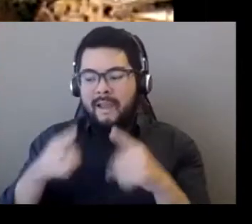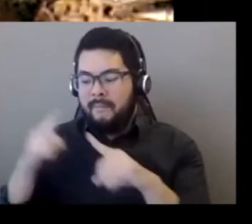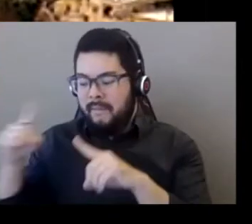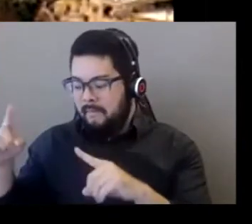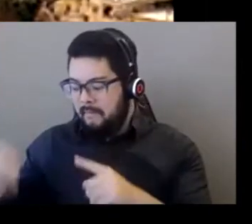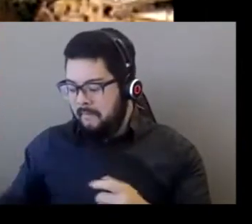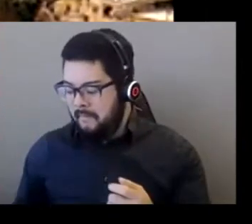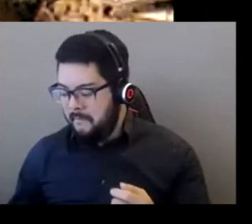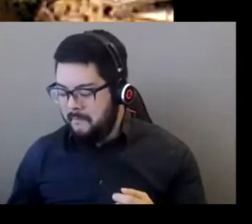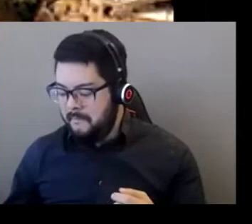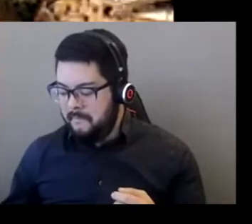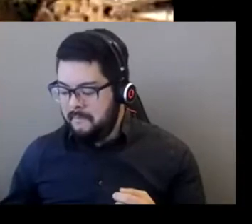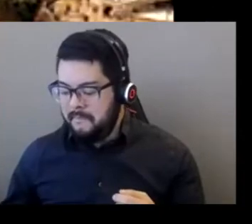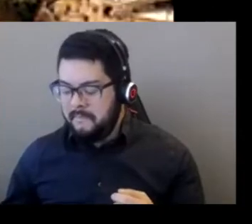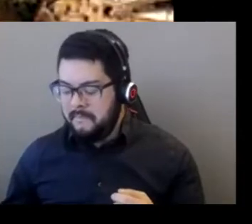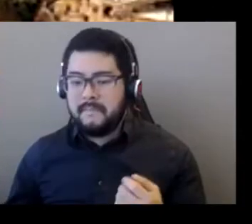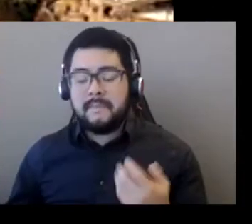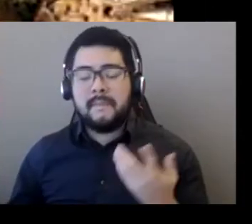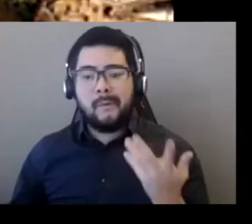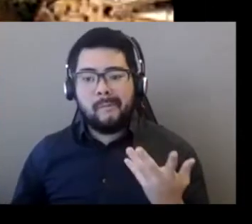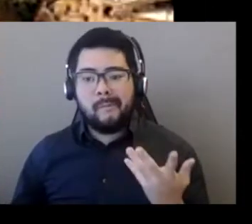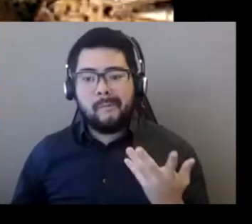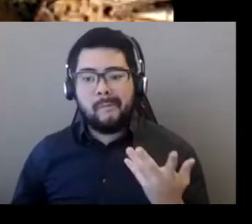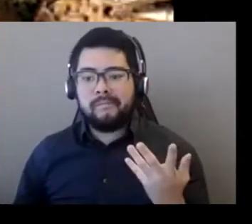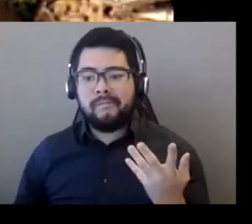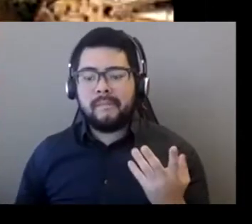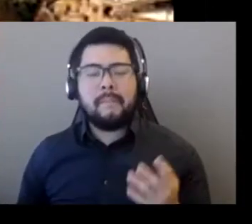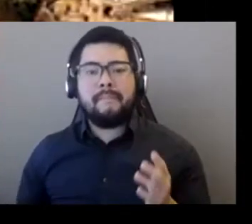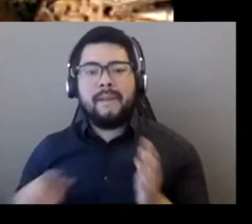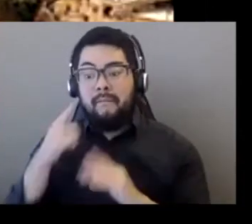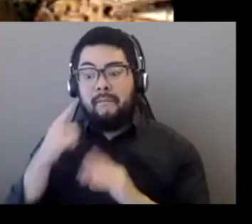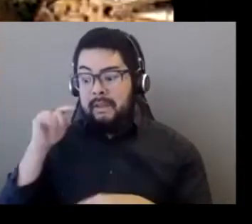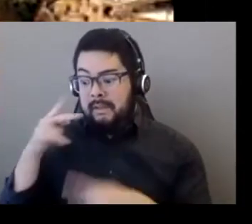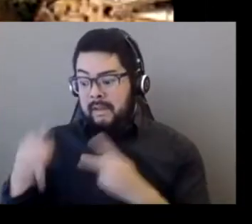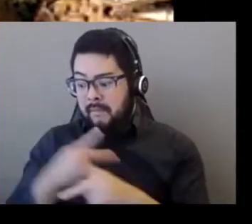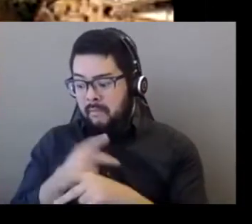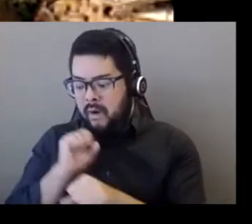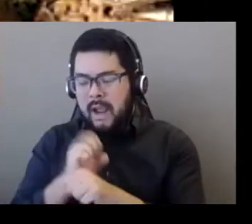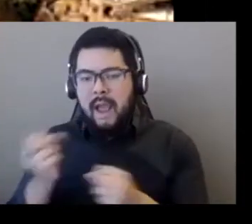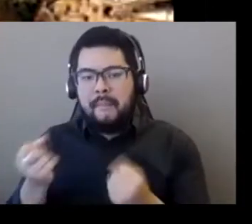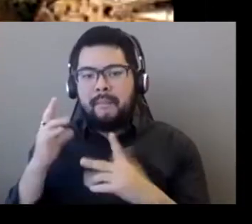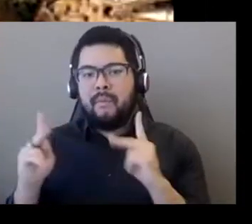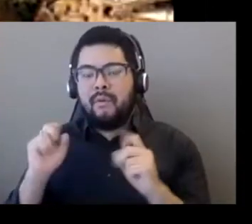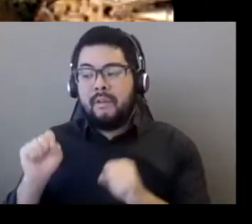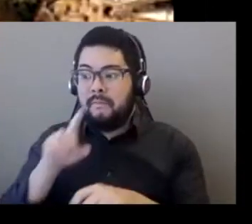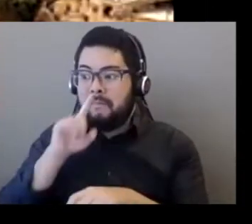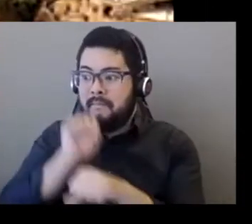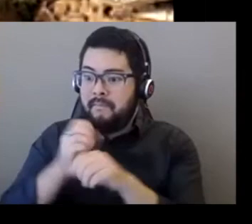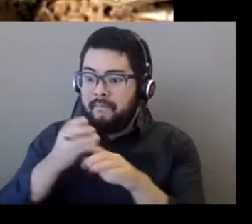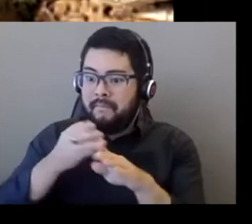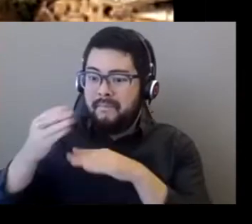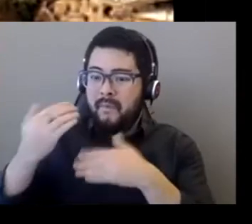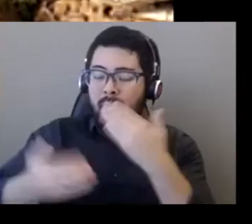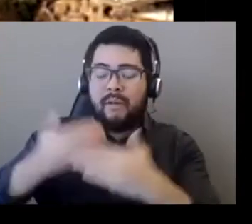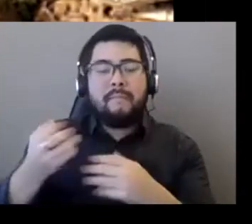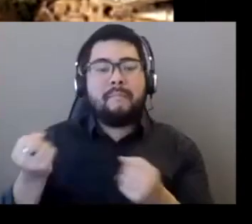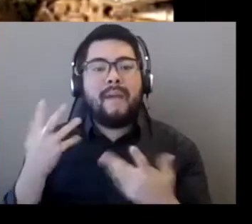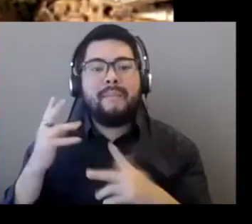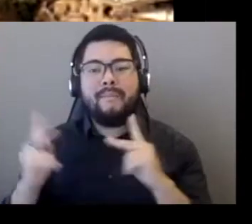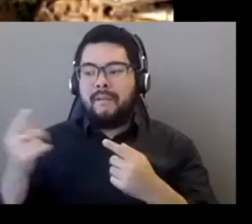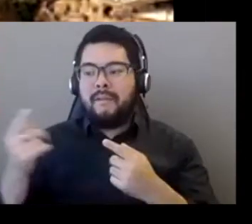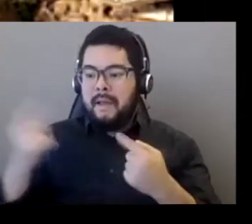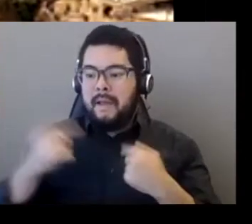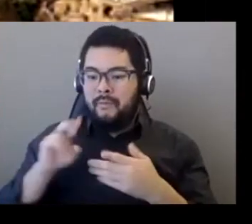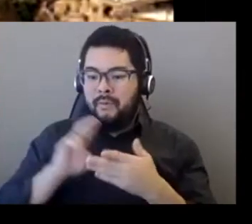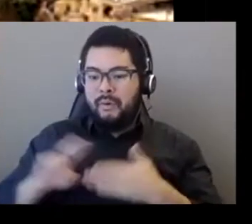exist? How many people can make a living in this activity? Students come to the university to graduate into a position